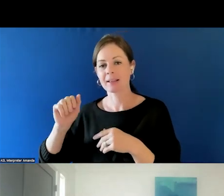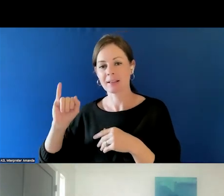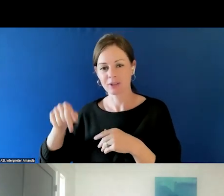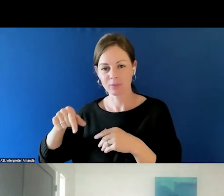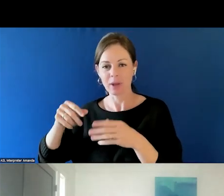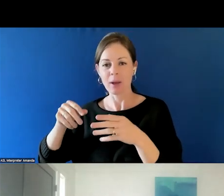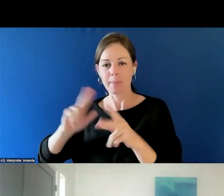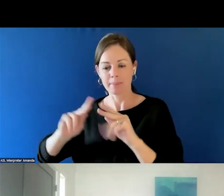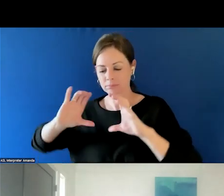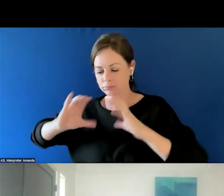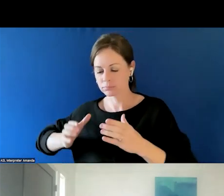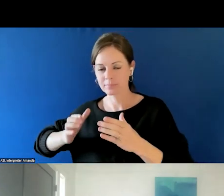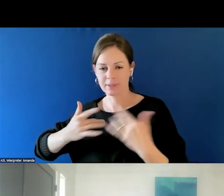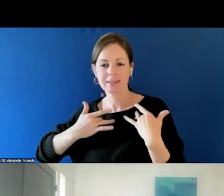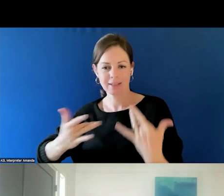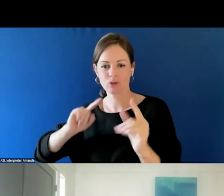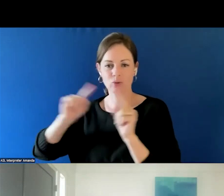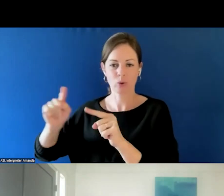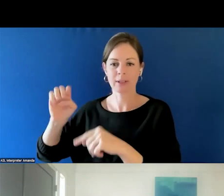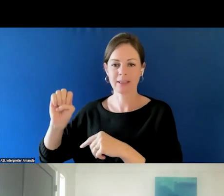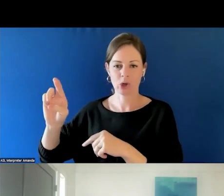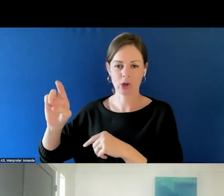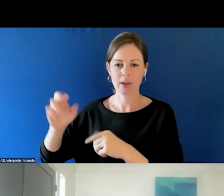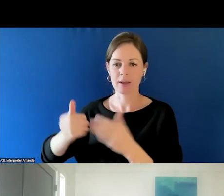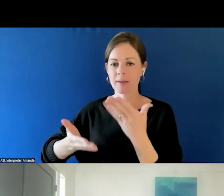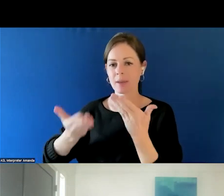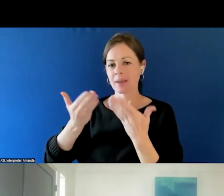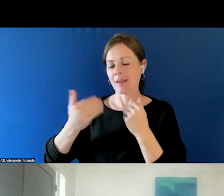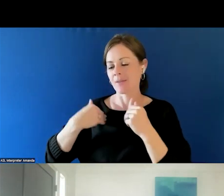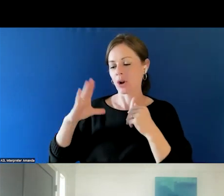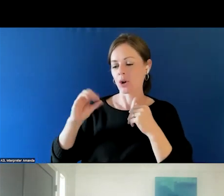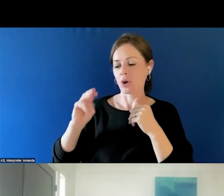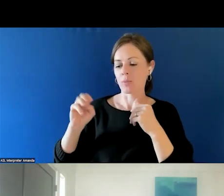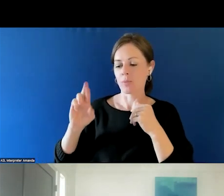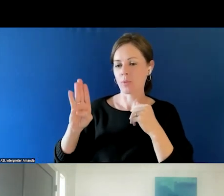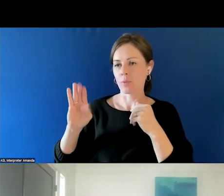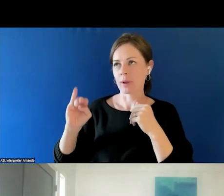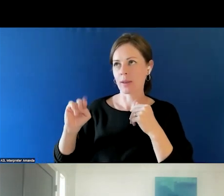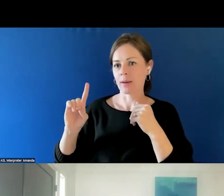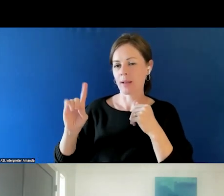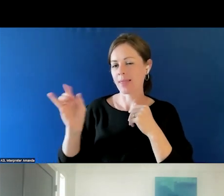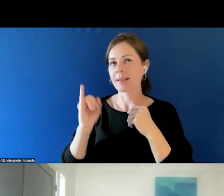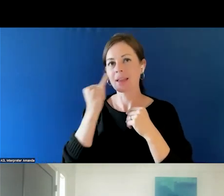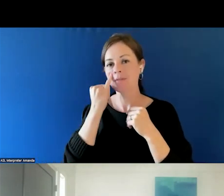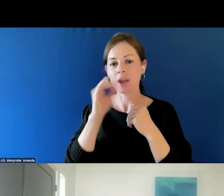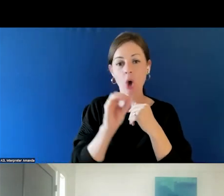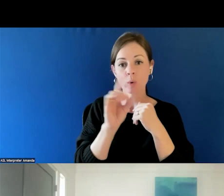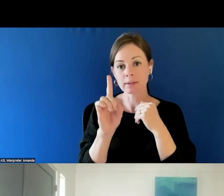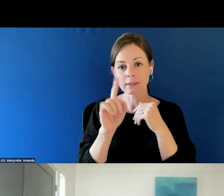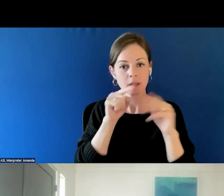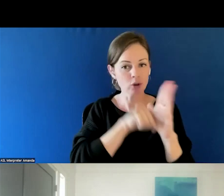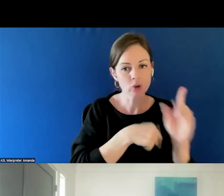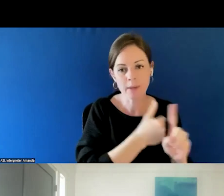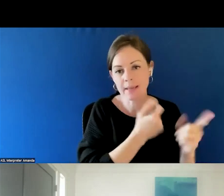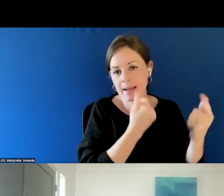often ends up in emergency departments, and they maybe have comorbid medical things, like somebody who took an overdose, for example, in a suicide attempt.